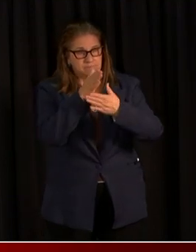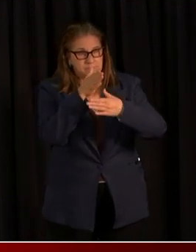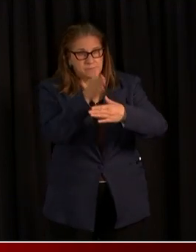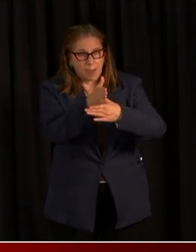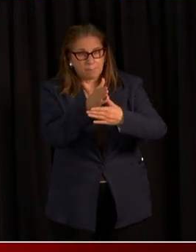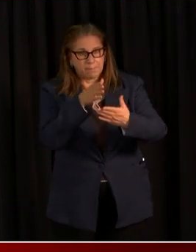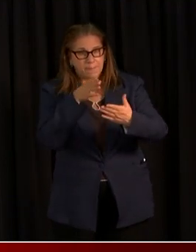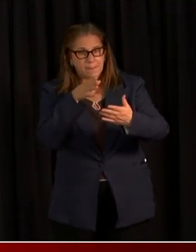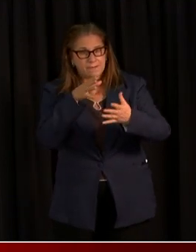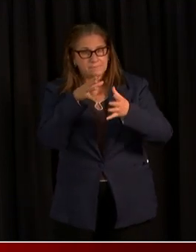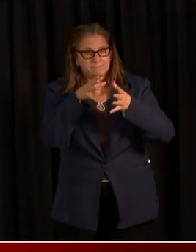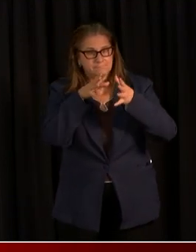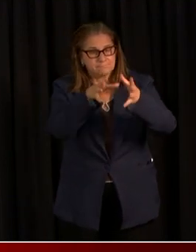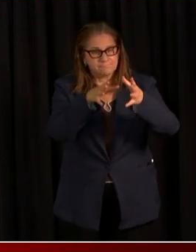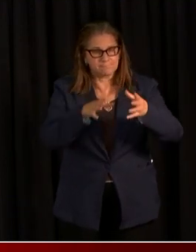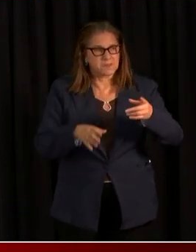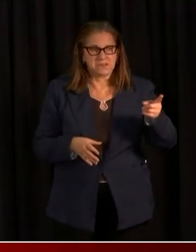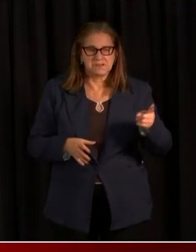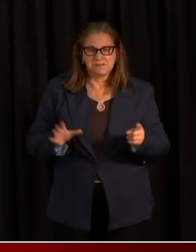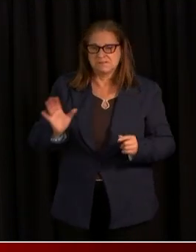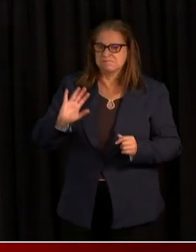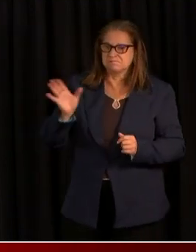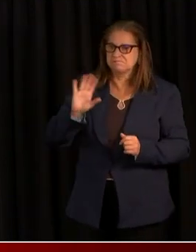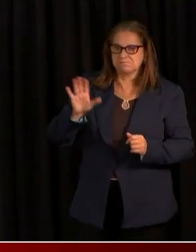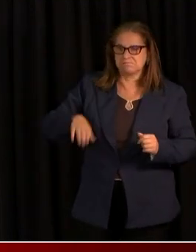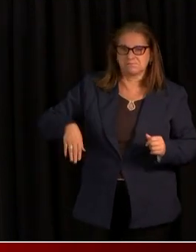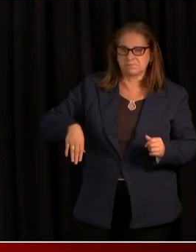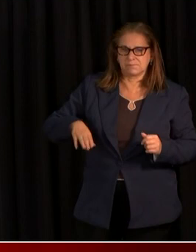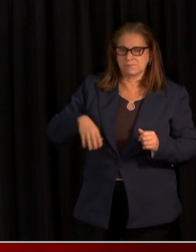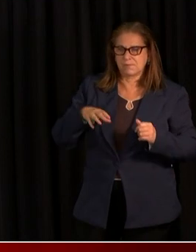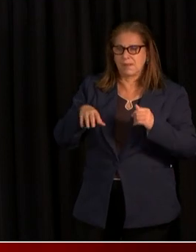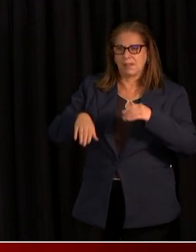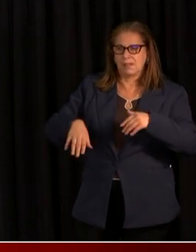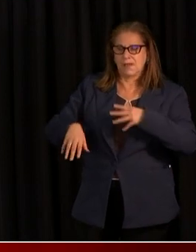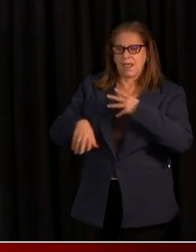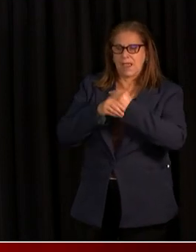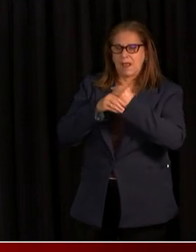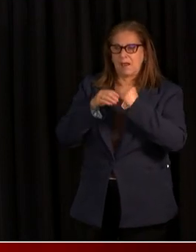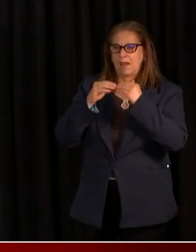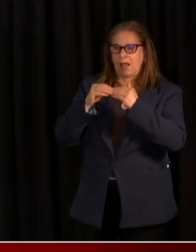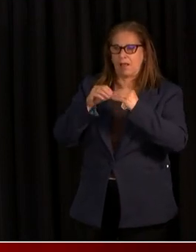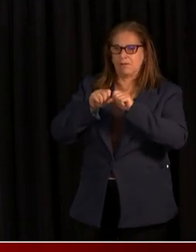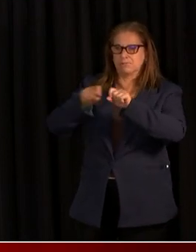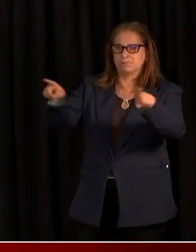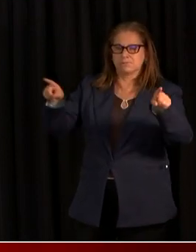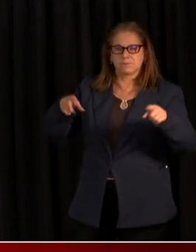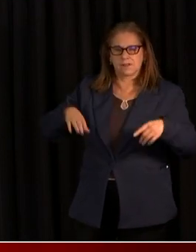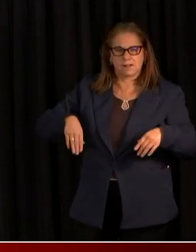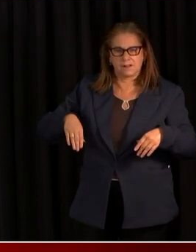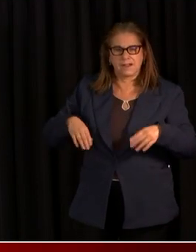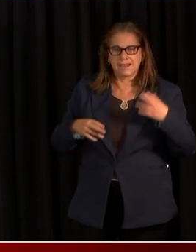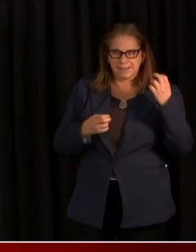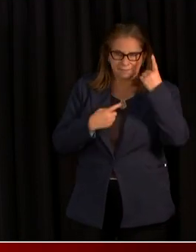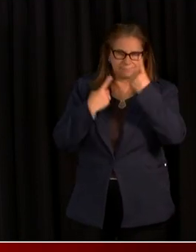think that the chief has issued any additional guidance, but I'm sure that's something that